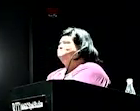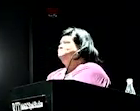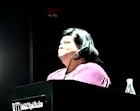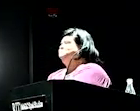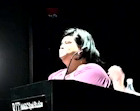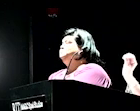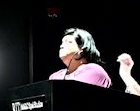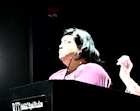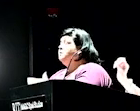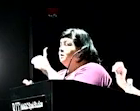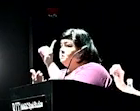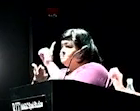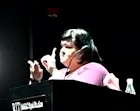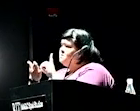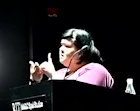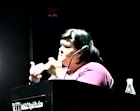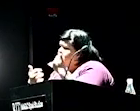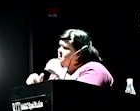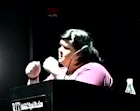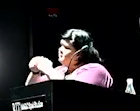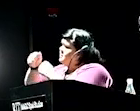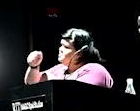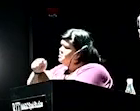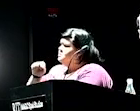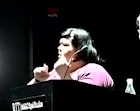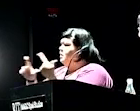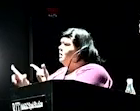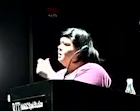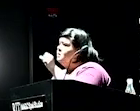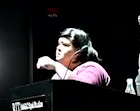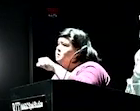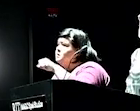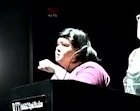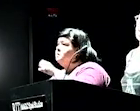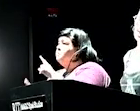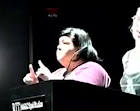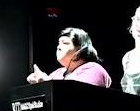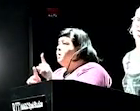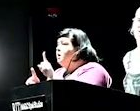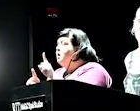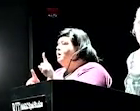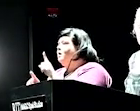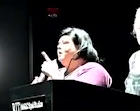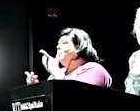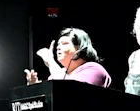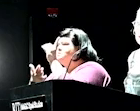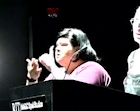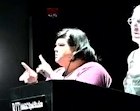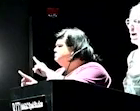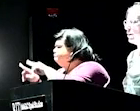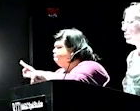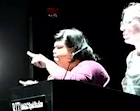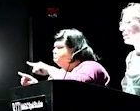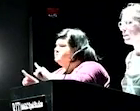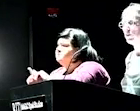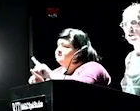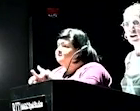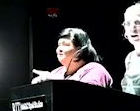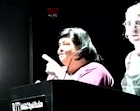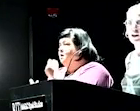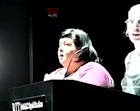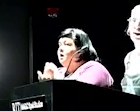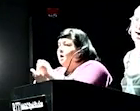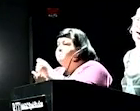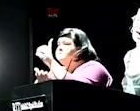And design is still the foundation of all of it, but you're designing different things. You're helping people design careers,